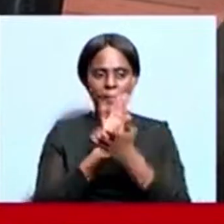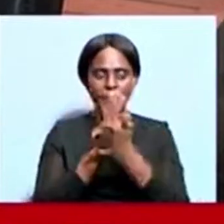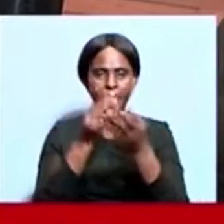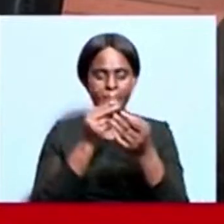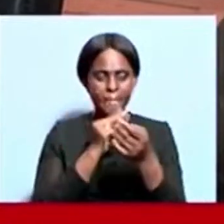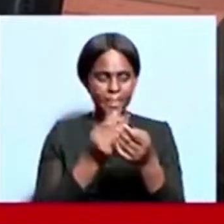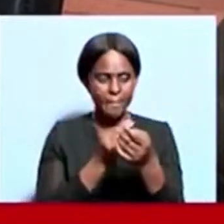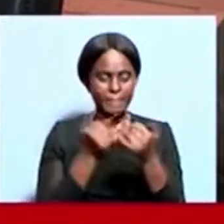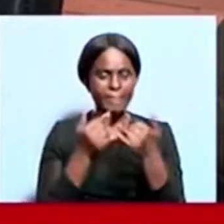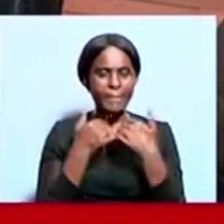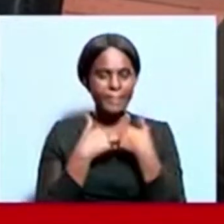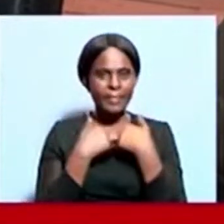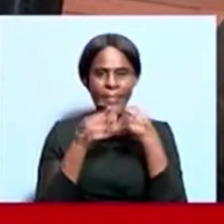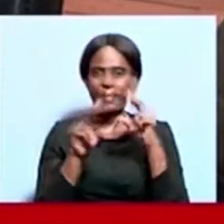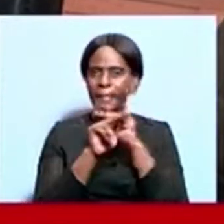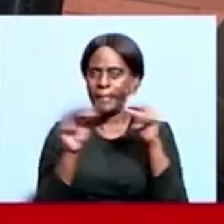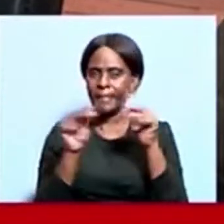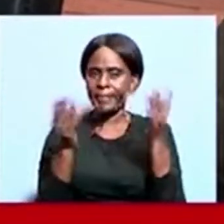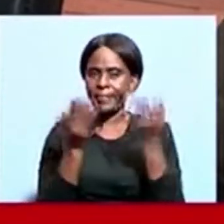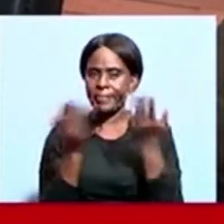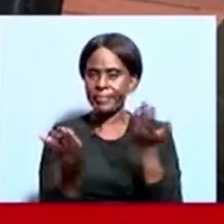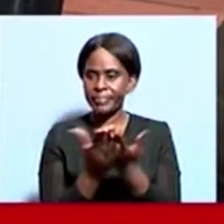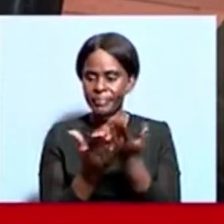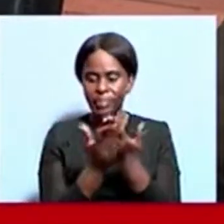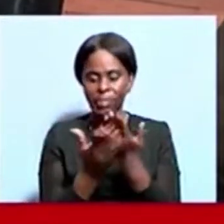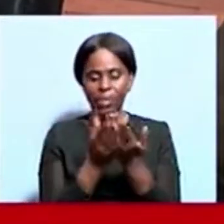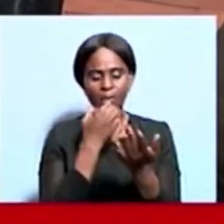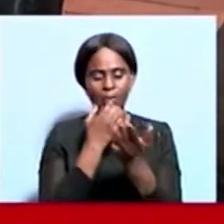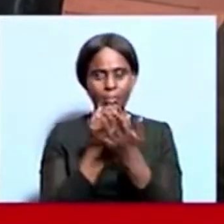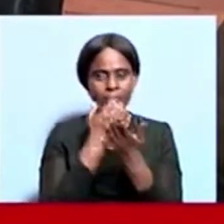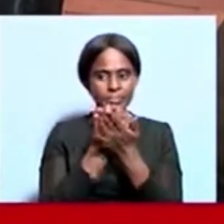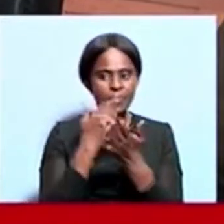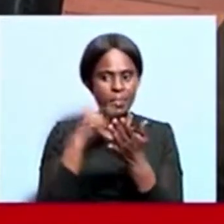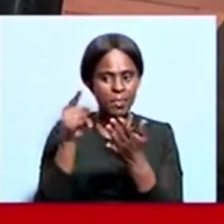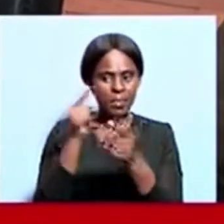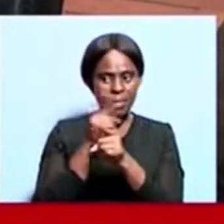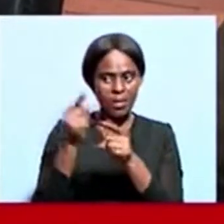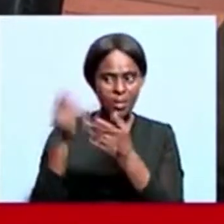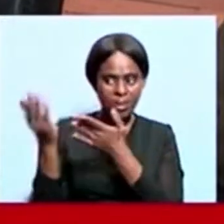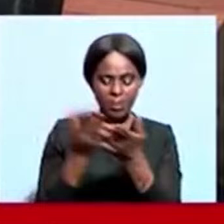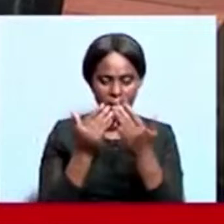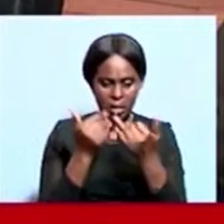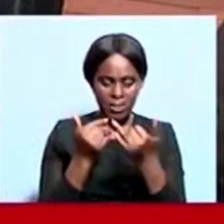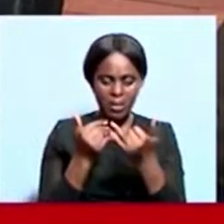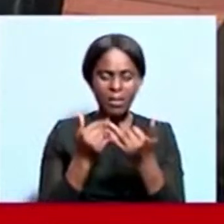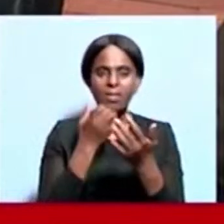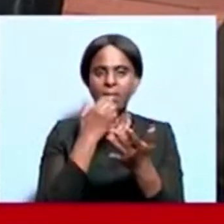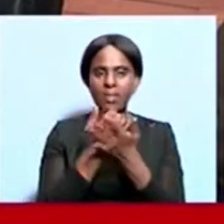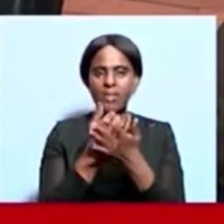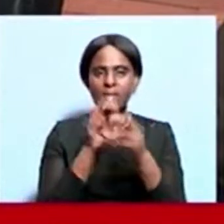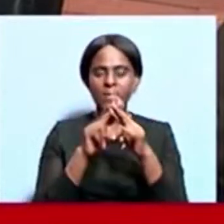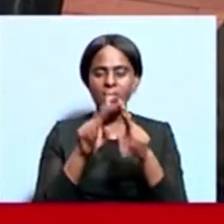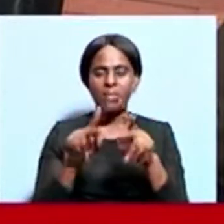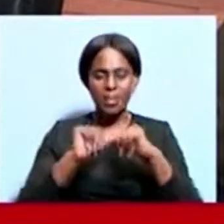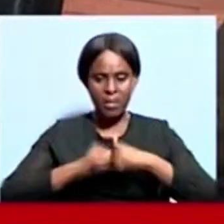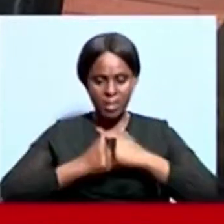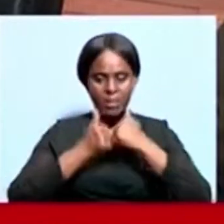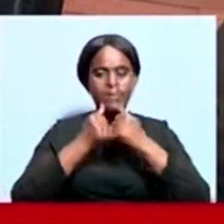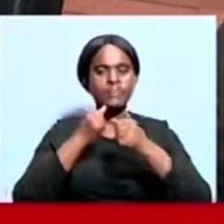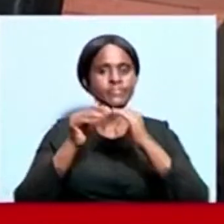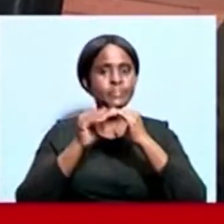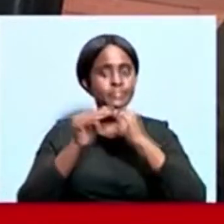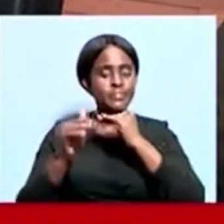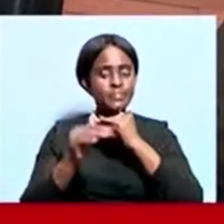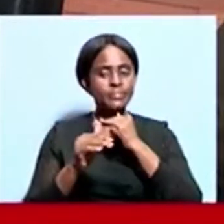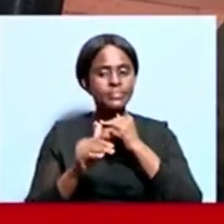us has no attaching evidence. They have just brought the evidence, Chair. Are we setting this as a